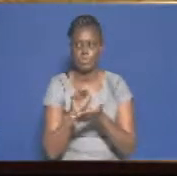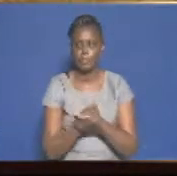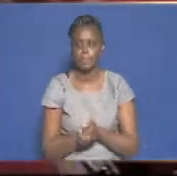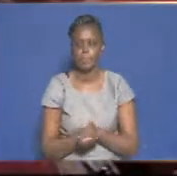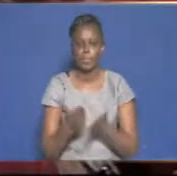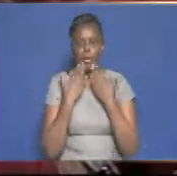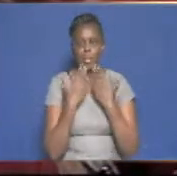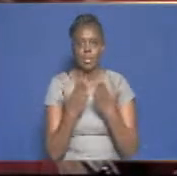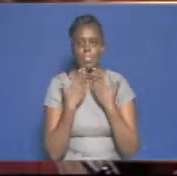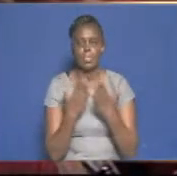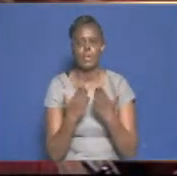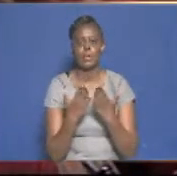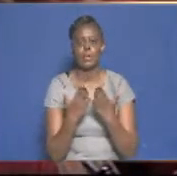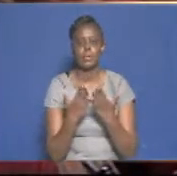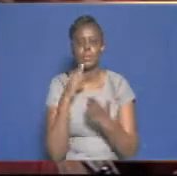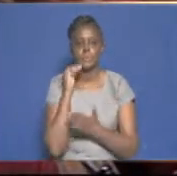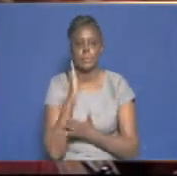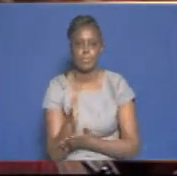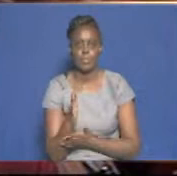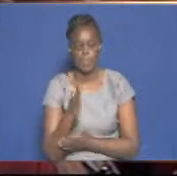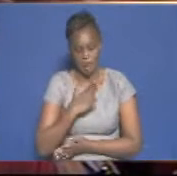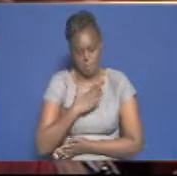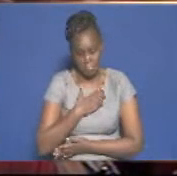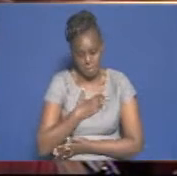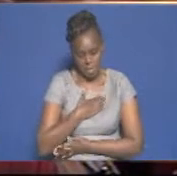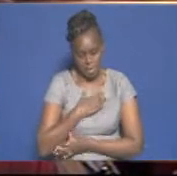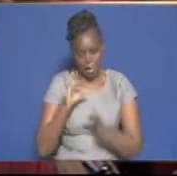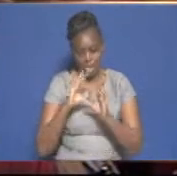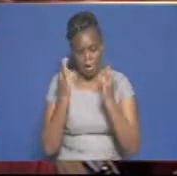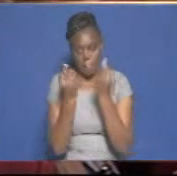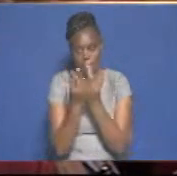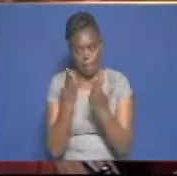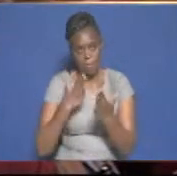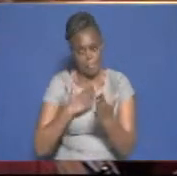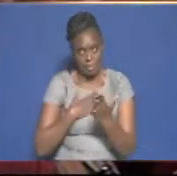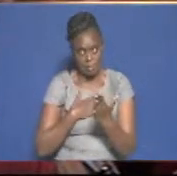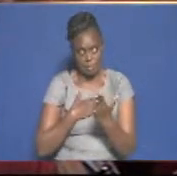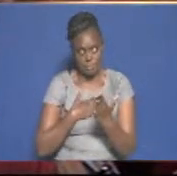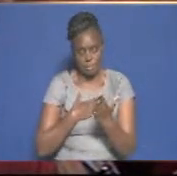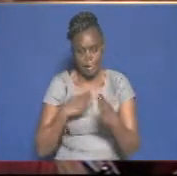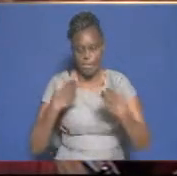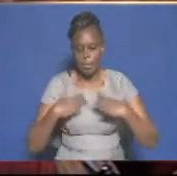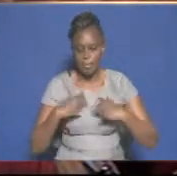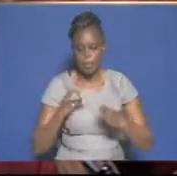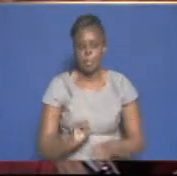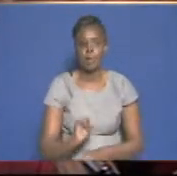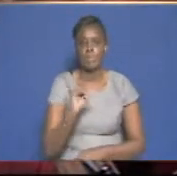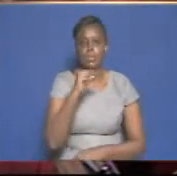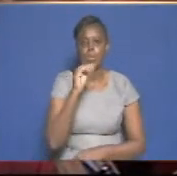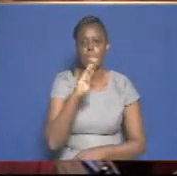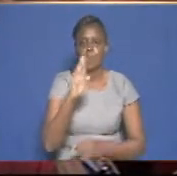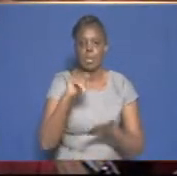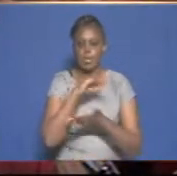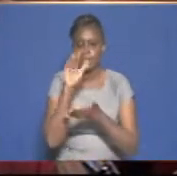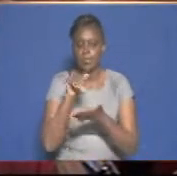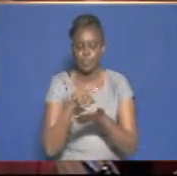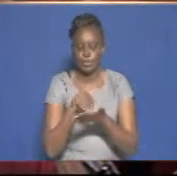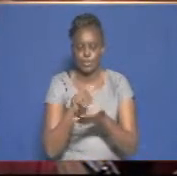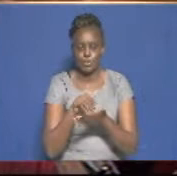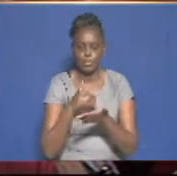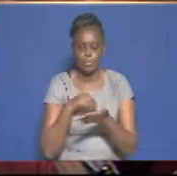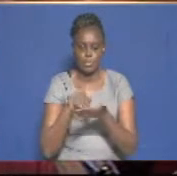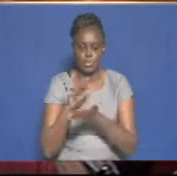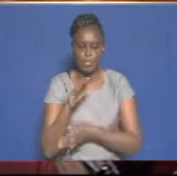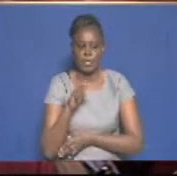Thank you, Mr. Speaker. Mr. Speaker, on my own behalf, my family, and that of the people of great people of Yembe Central, I pass